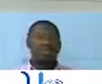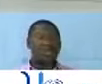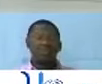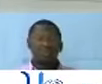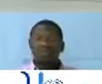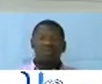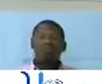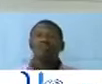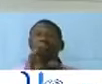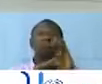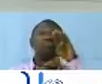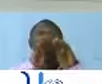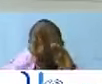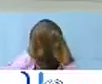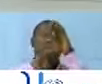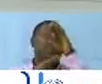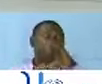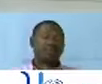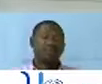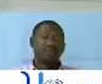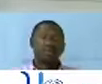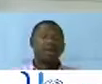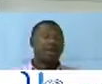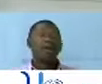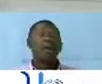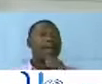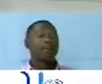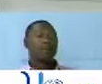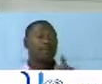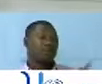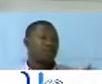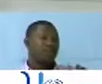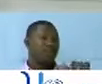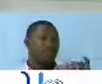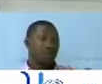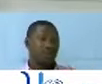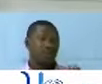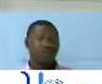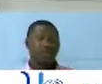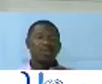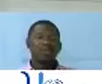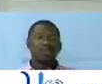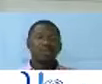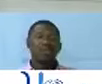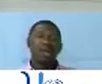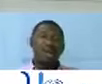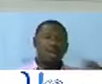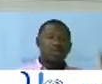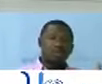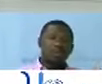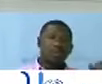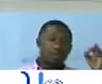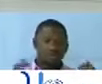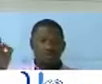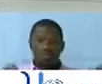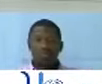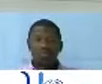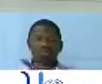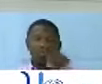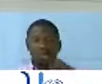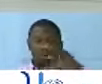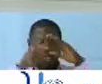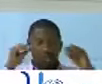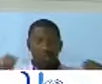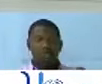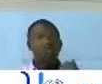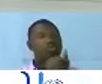la. You don't understand. And Mr. Gay was actually sitting outside court number 1 on that bench. Mr. Gene mu ngi togon ci